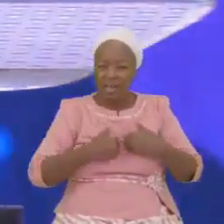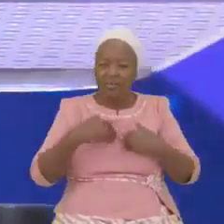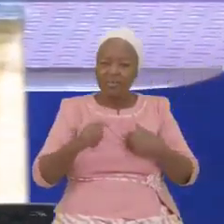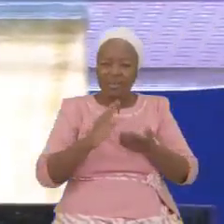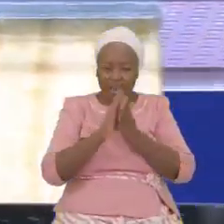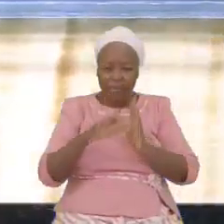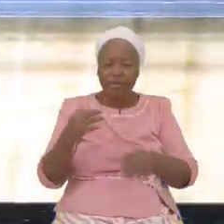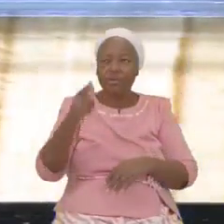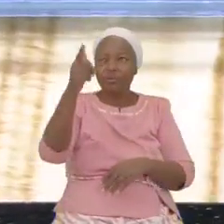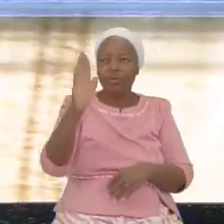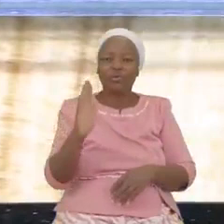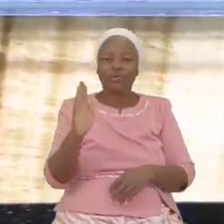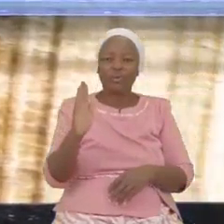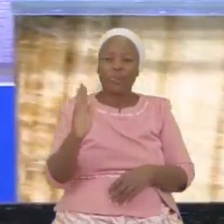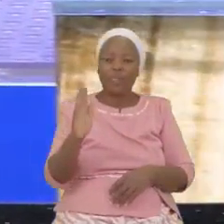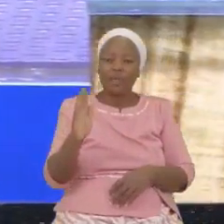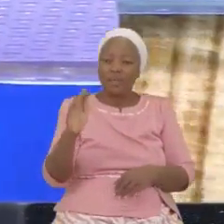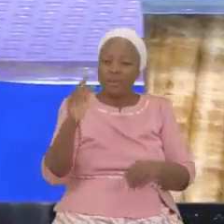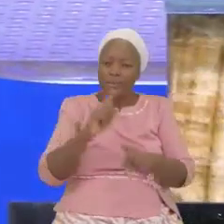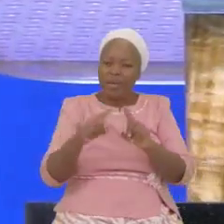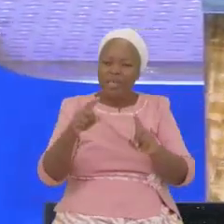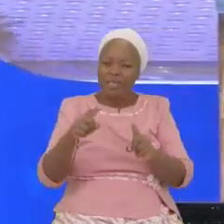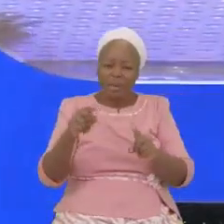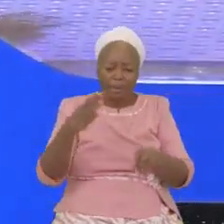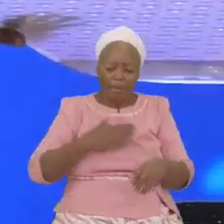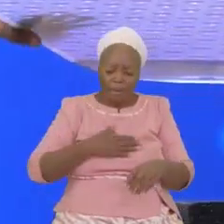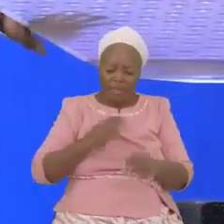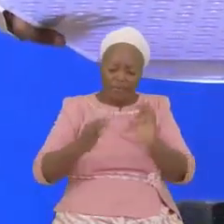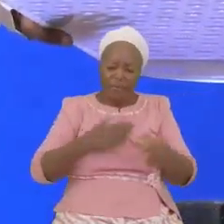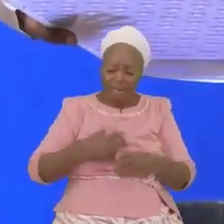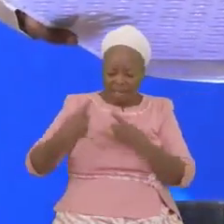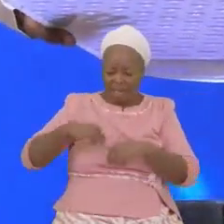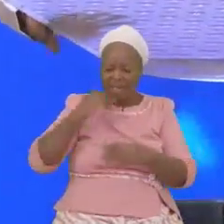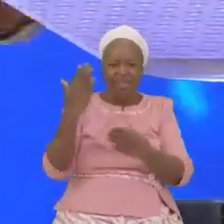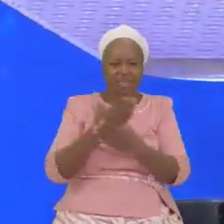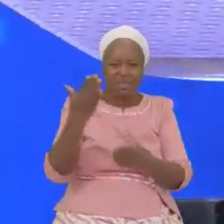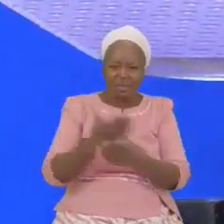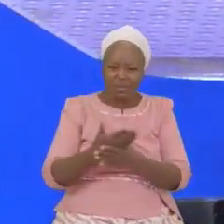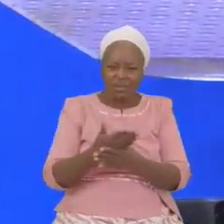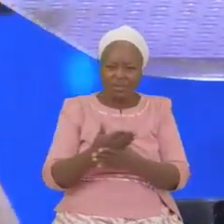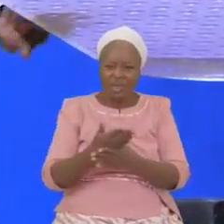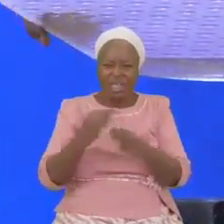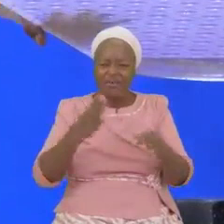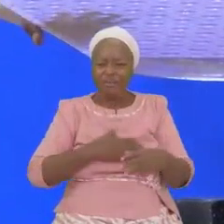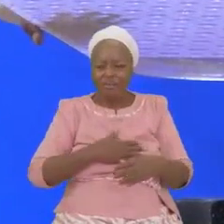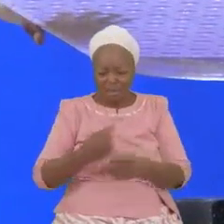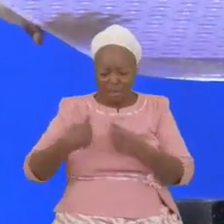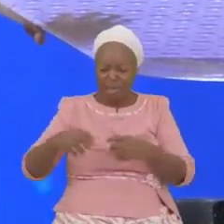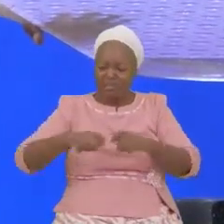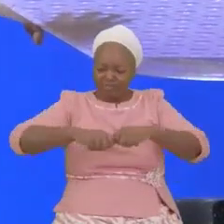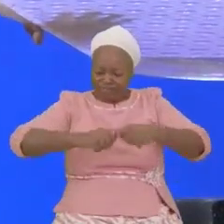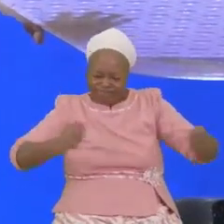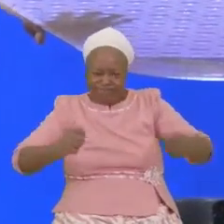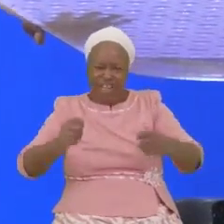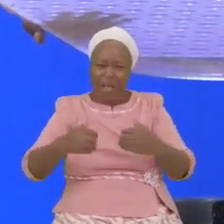peace of God. But if my heart is disturbed, if my mind is torn apart,